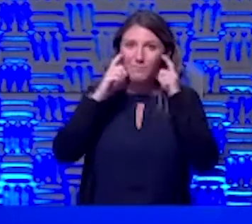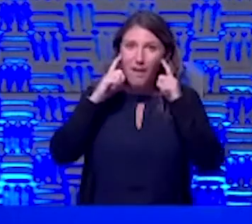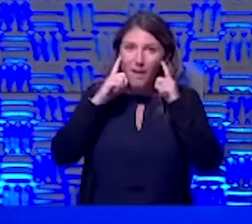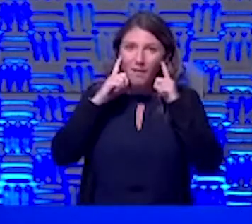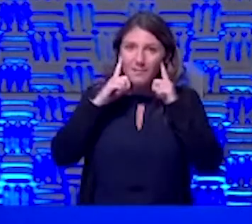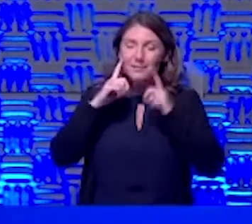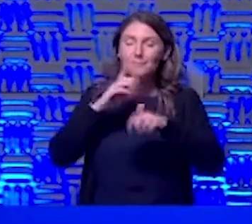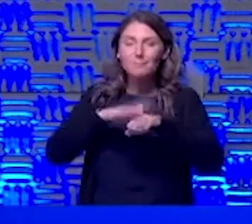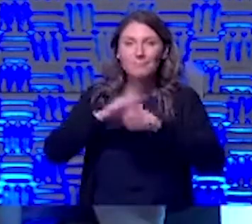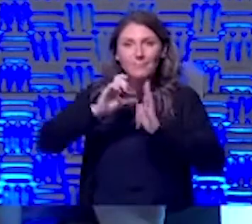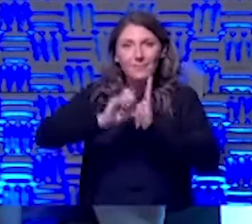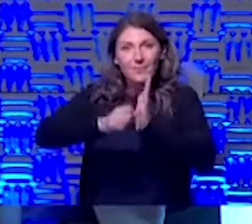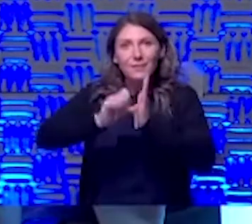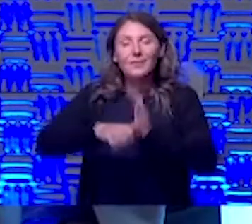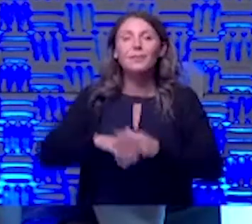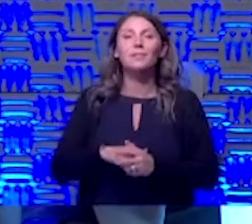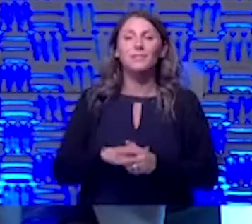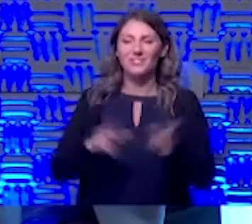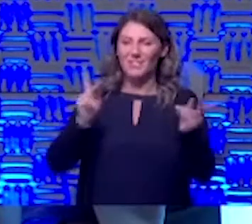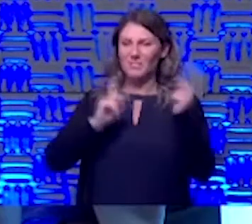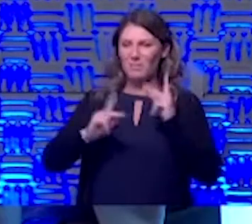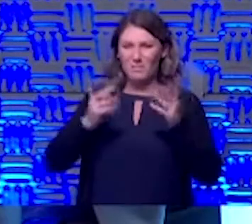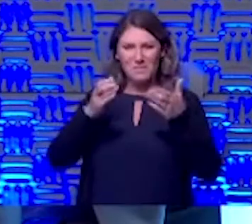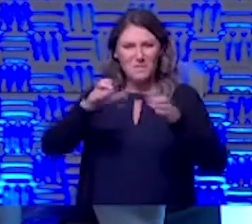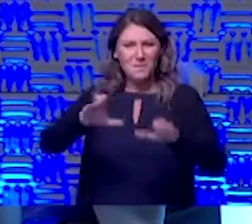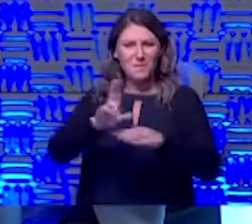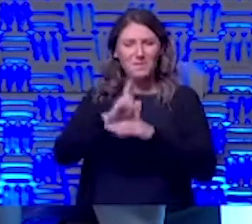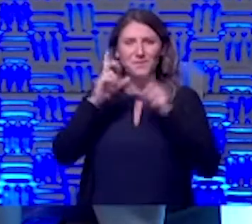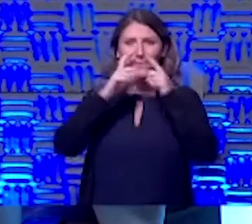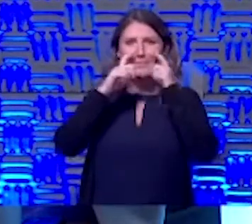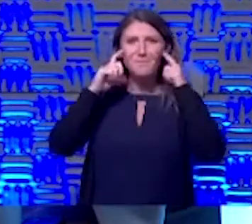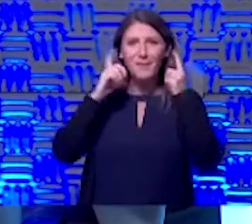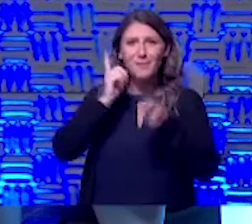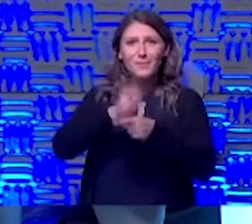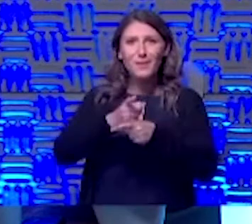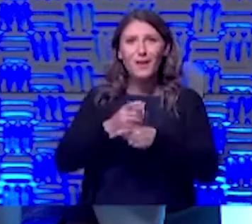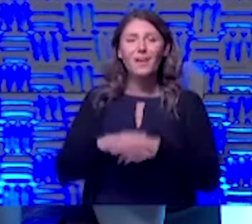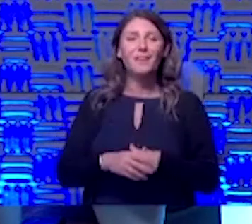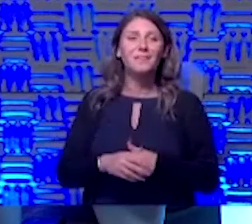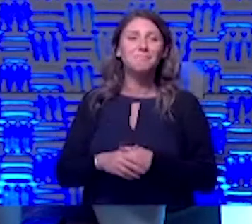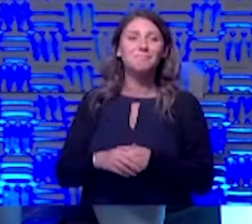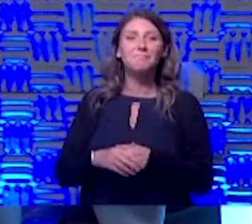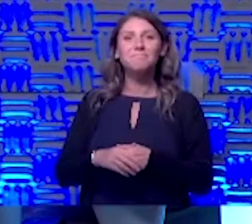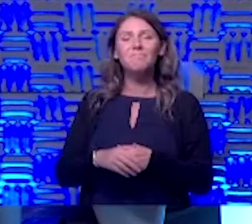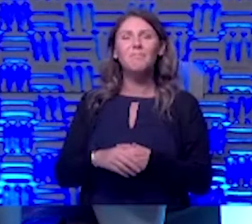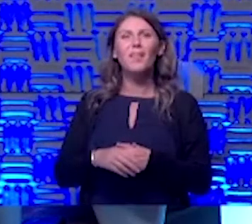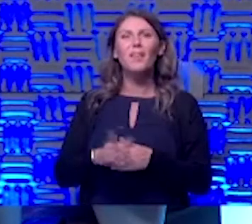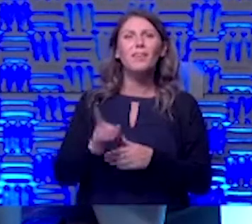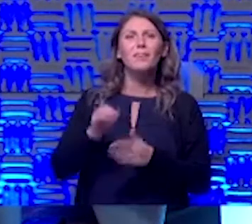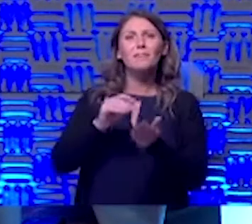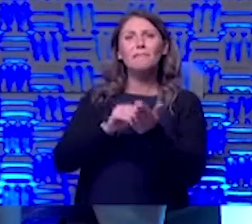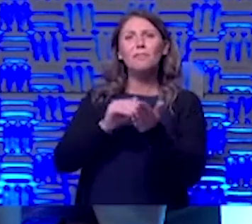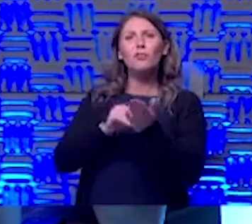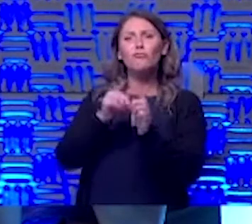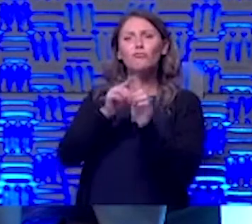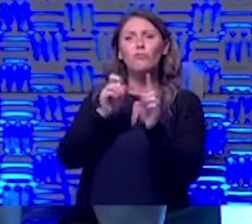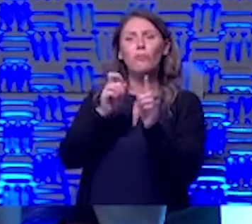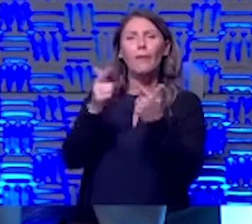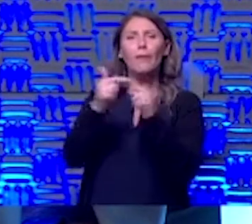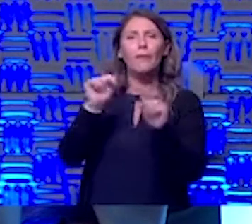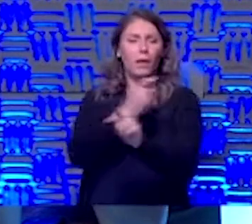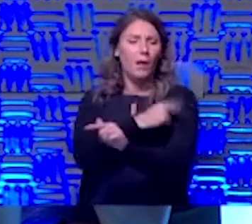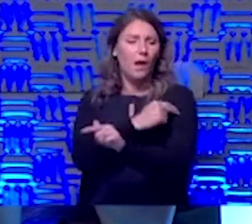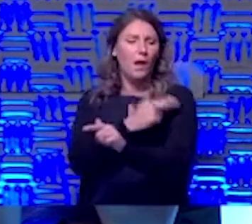it's hard. Yeah. People don't want to wear masks, No. right? Dr. Adiga, what are you doing up at Liberty to try and make sure folks continually